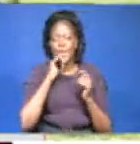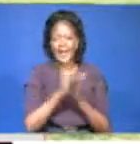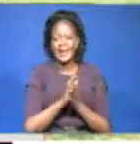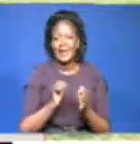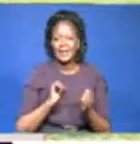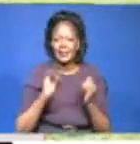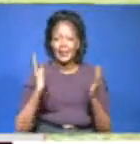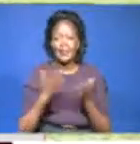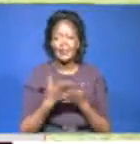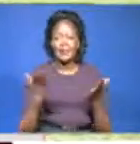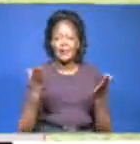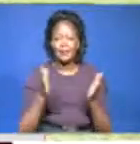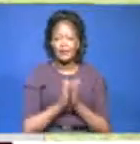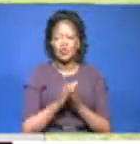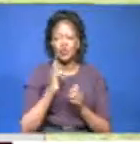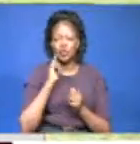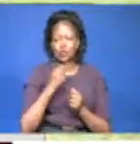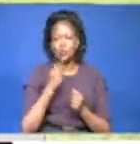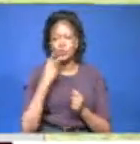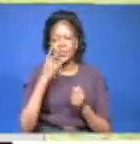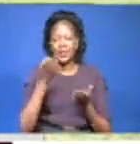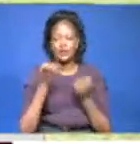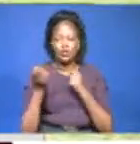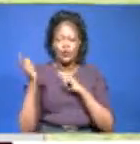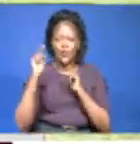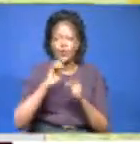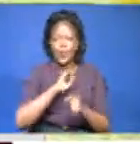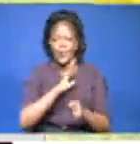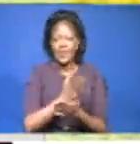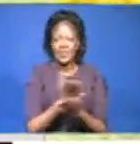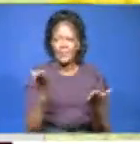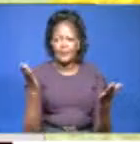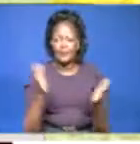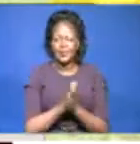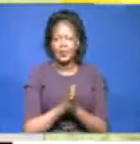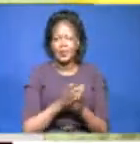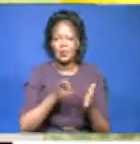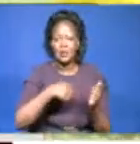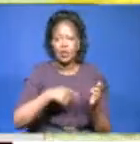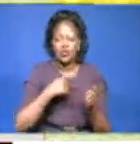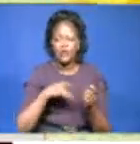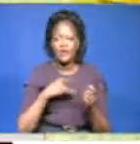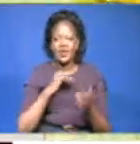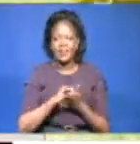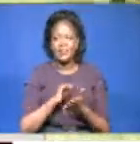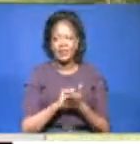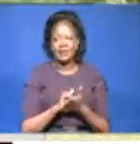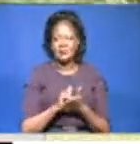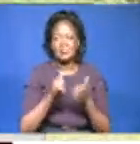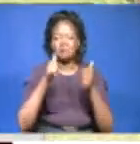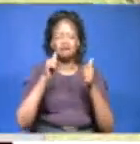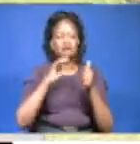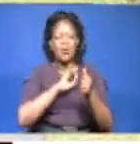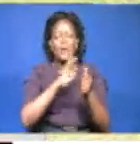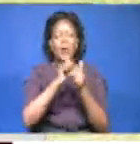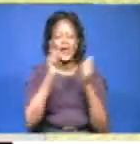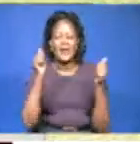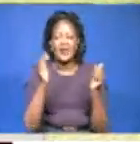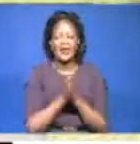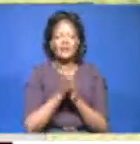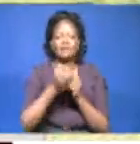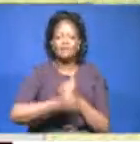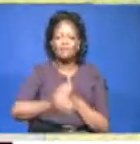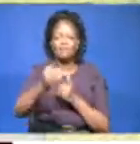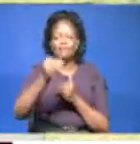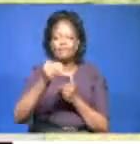them. And so we saw the need of coming here to empower them, and we really feel like that they have been empowered, and from here they are going to